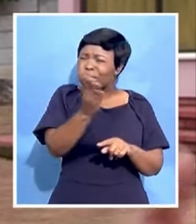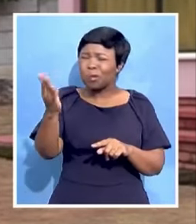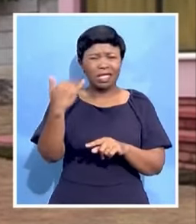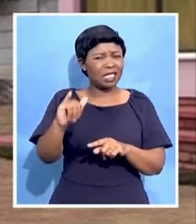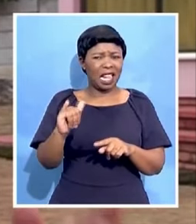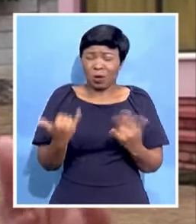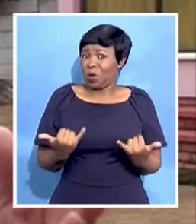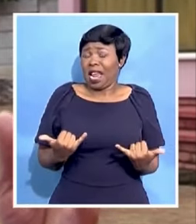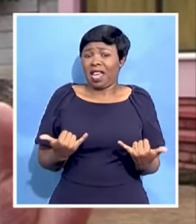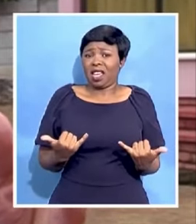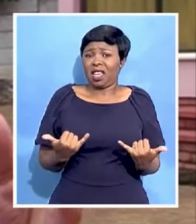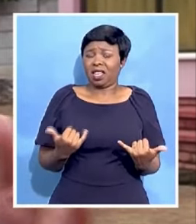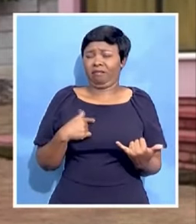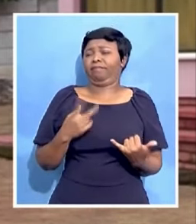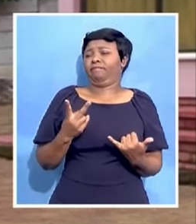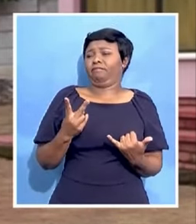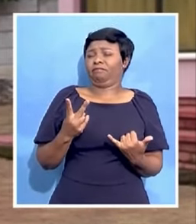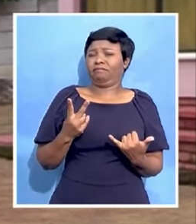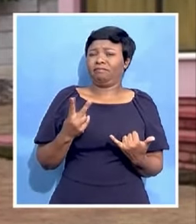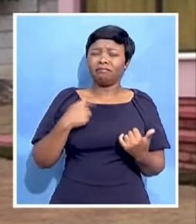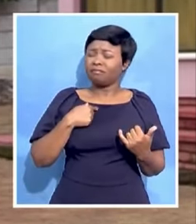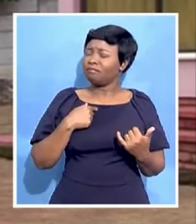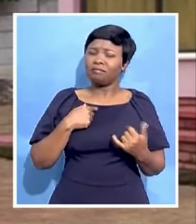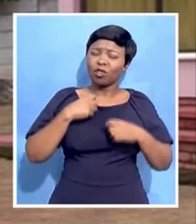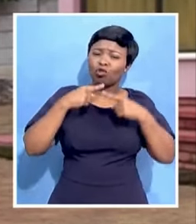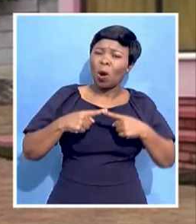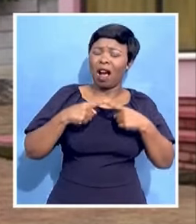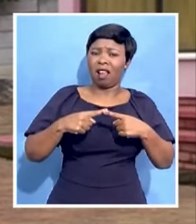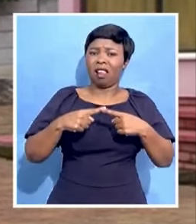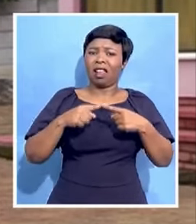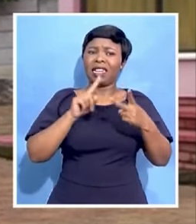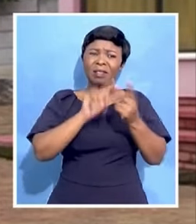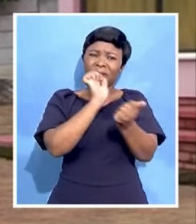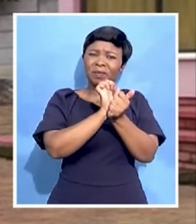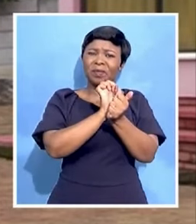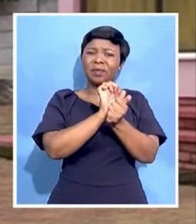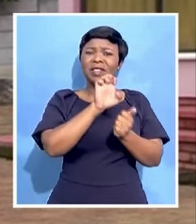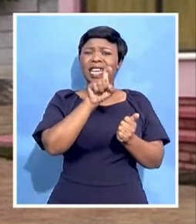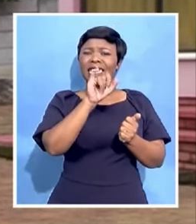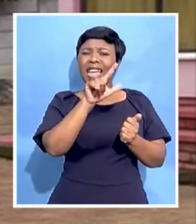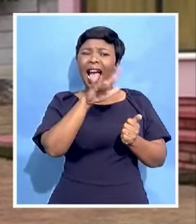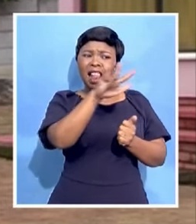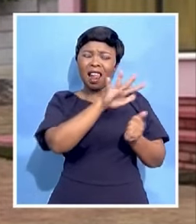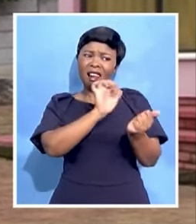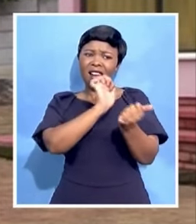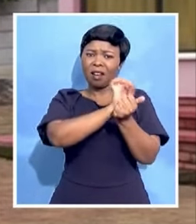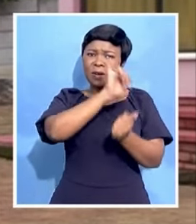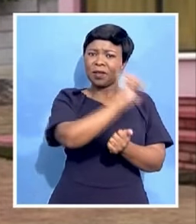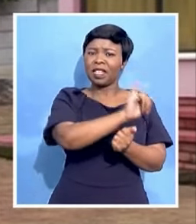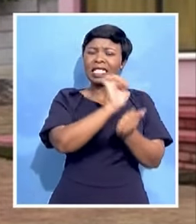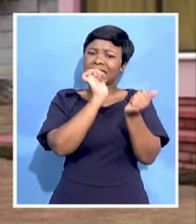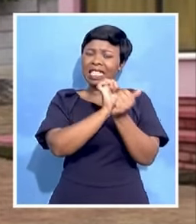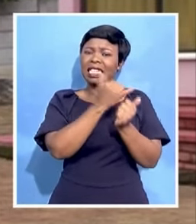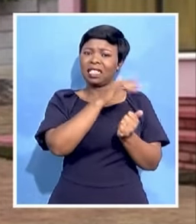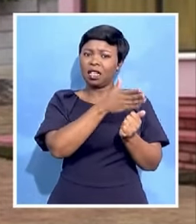went into exile, and I was in prison. But now I still find that the things that I went to prison for, the things that I went to